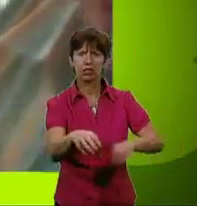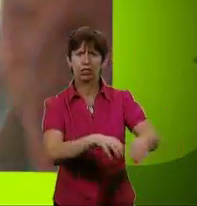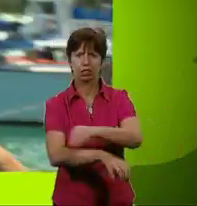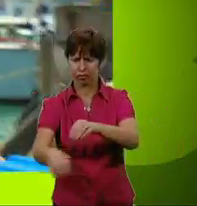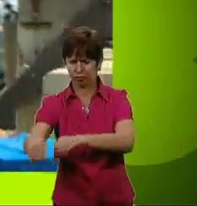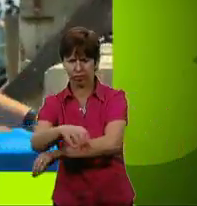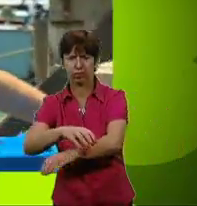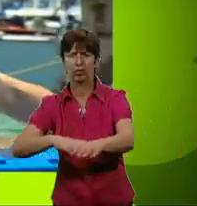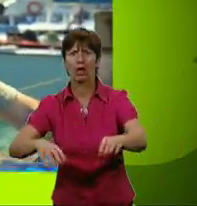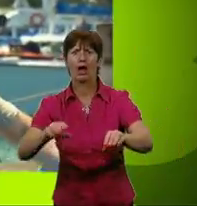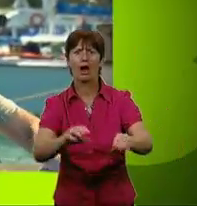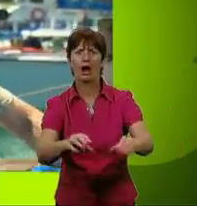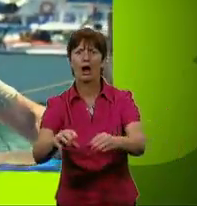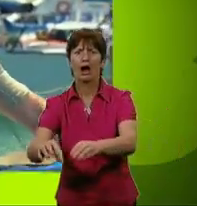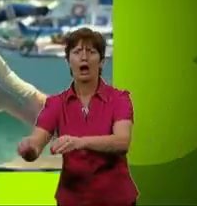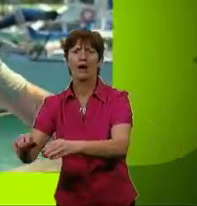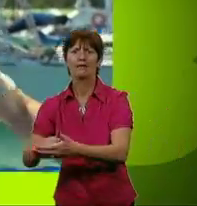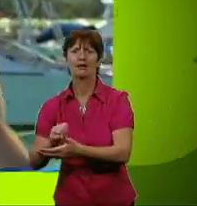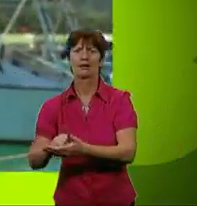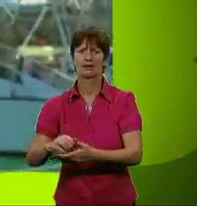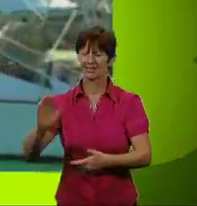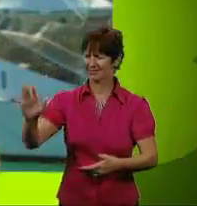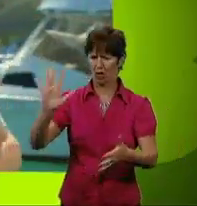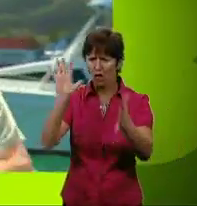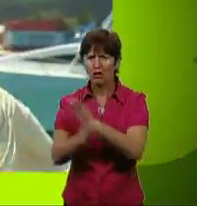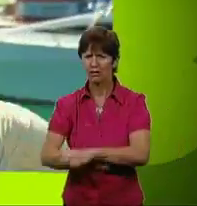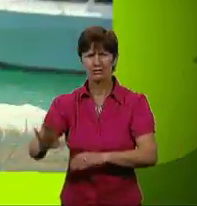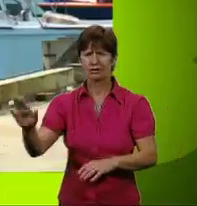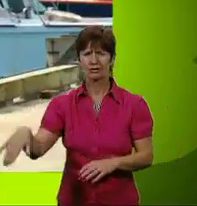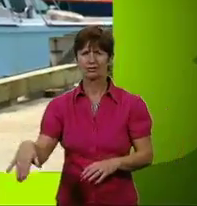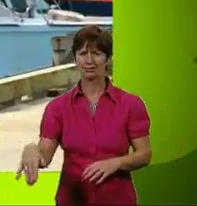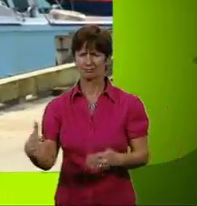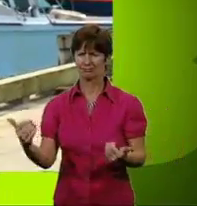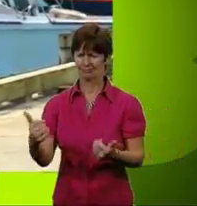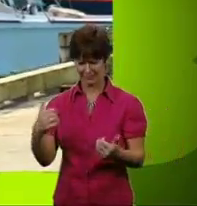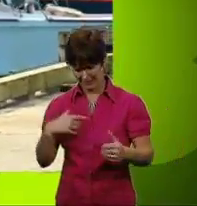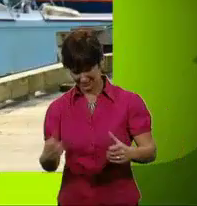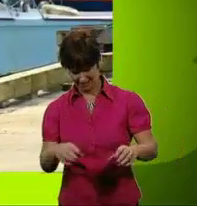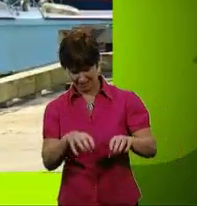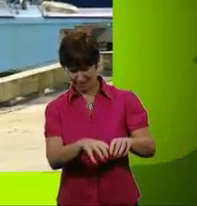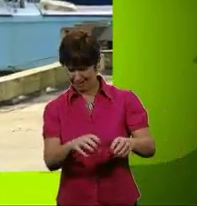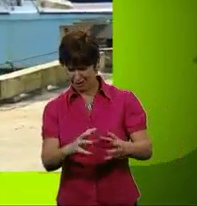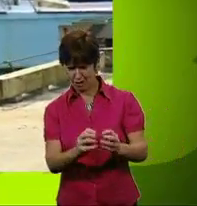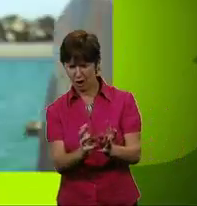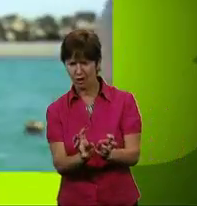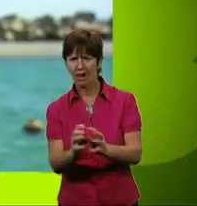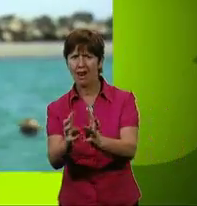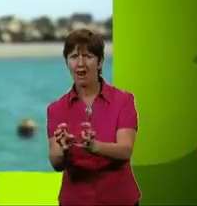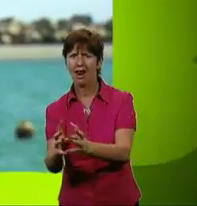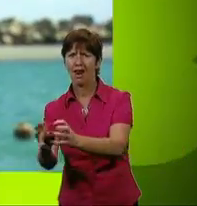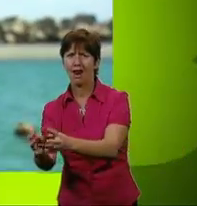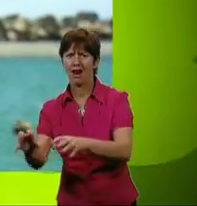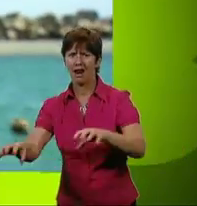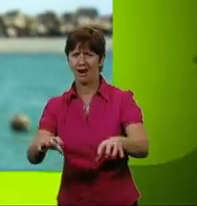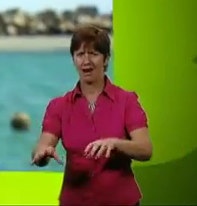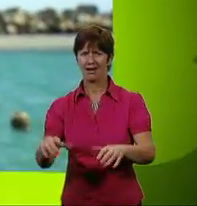work, haven't I? It's not totally ruined. Still got the coral. have to try